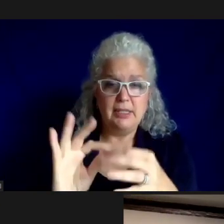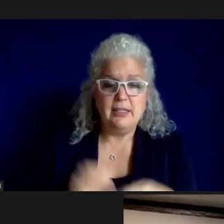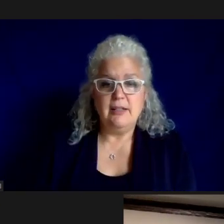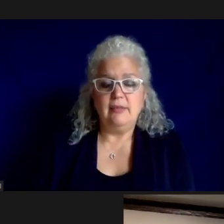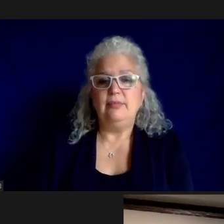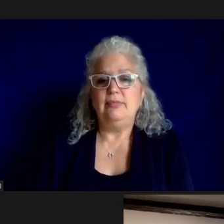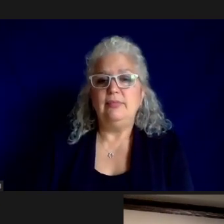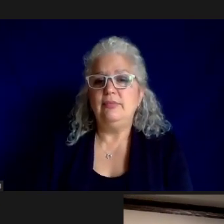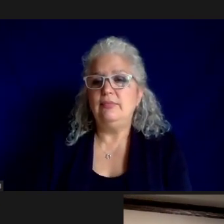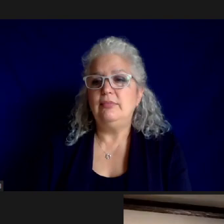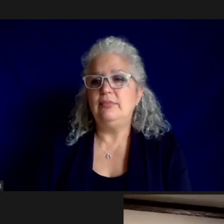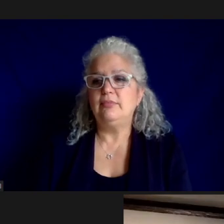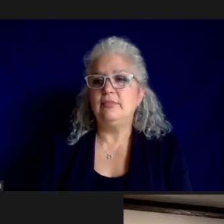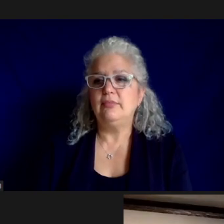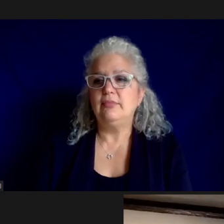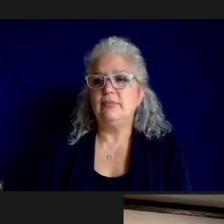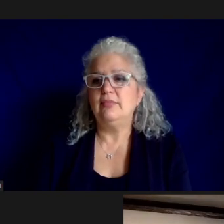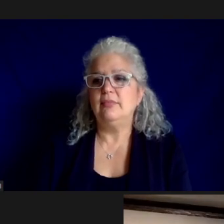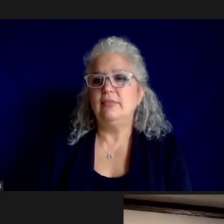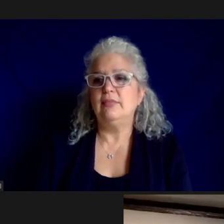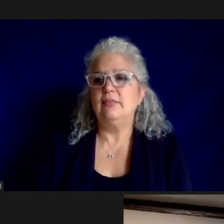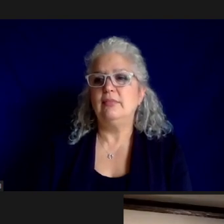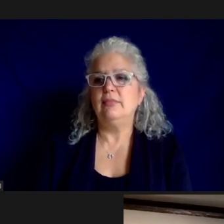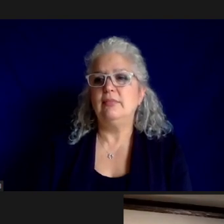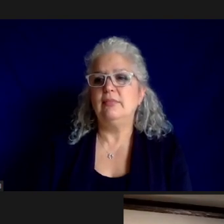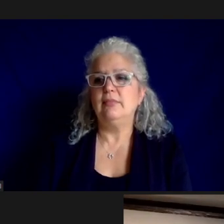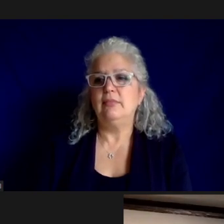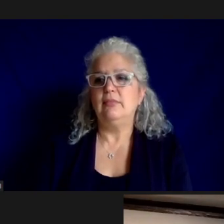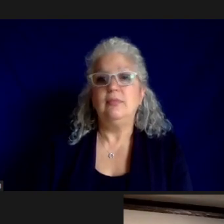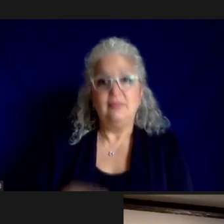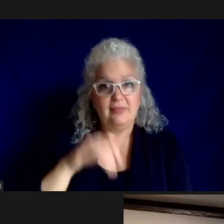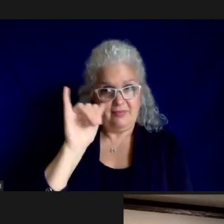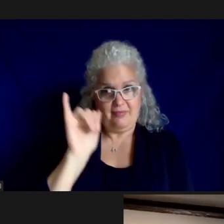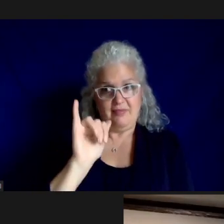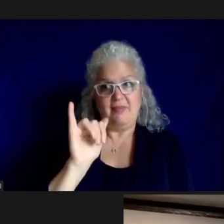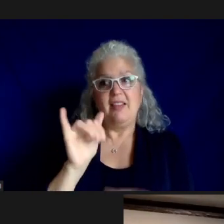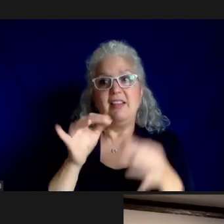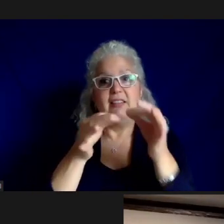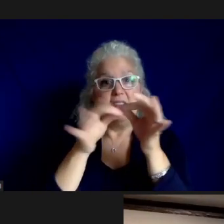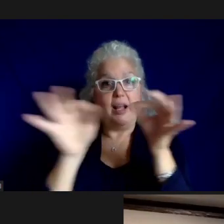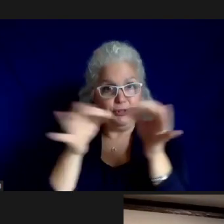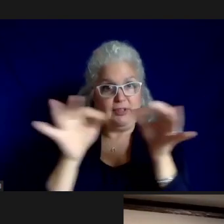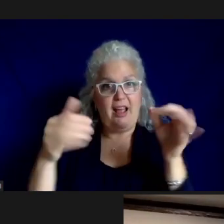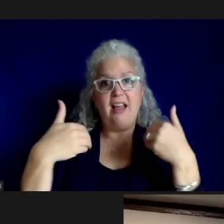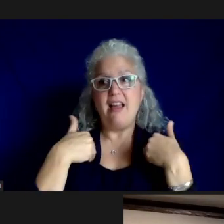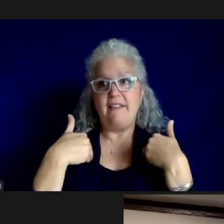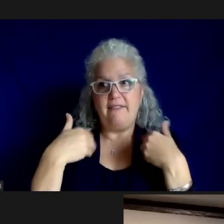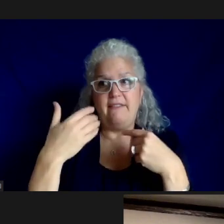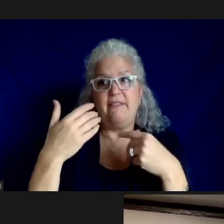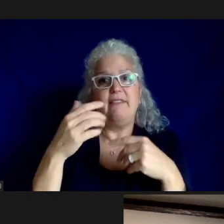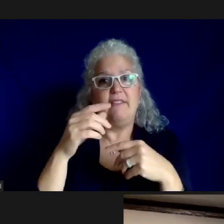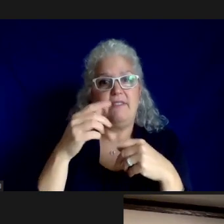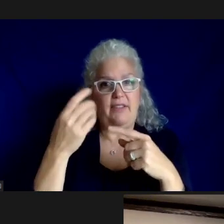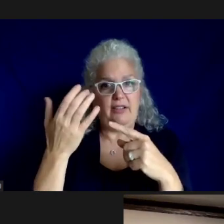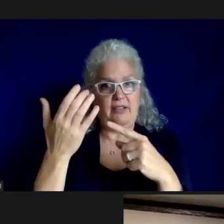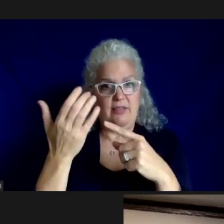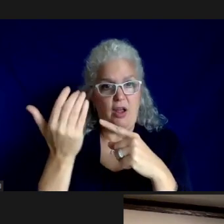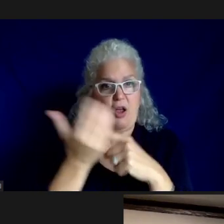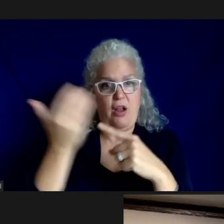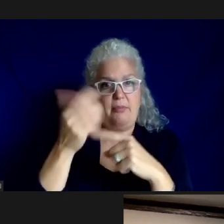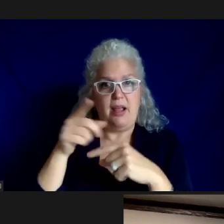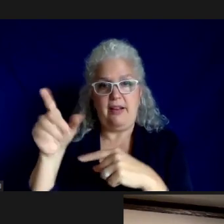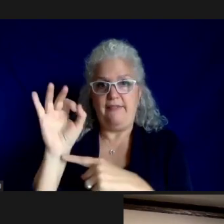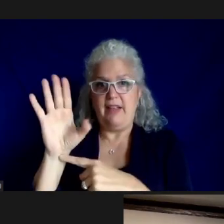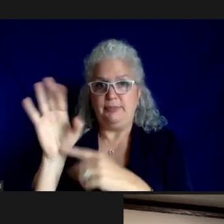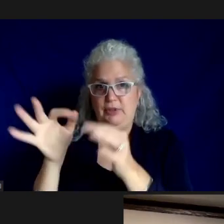Zoom panel. And for those watching on Facebook, it automatically shows on screen for you. So without further ado, I'm going to go ahead and turn it over to our panel